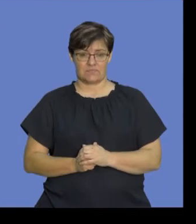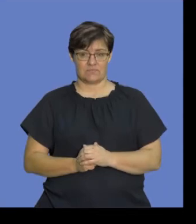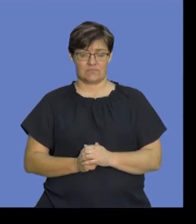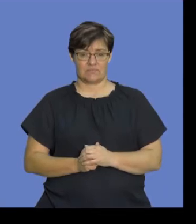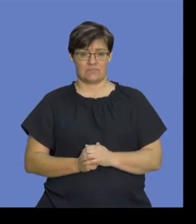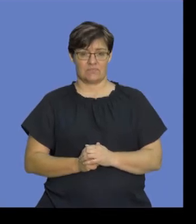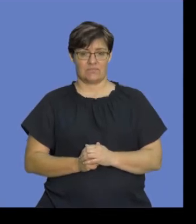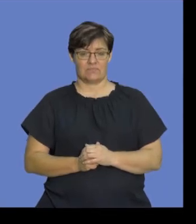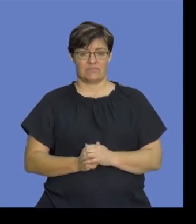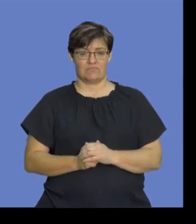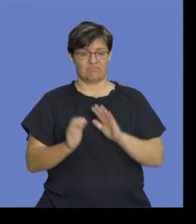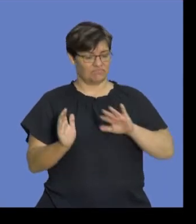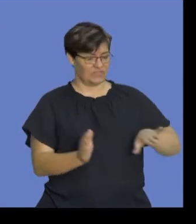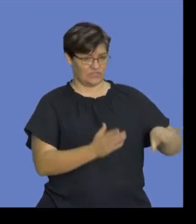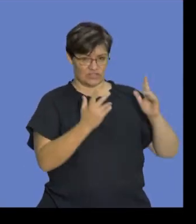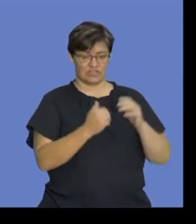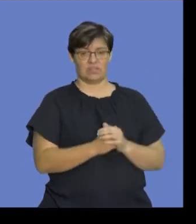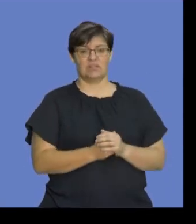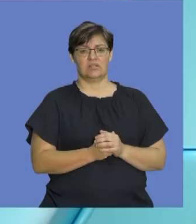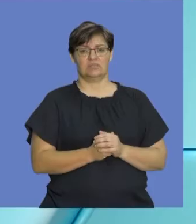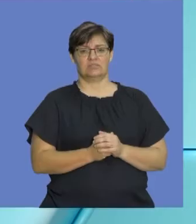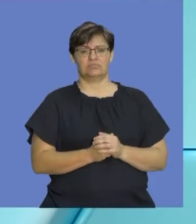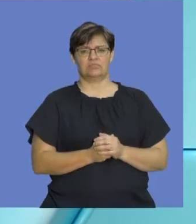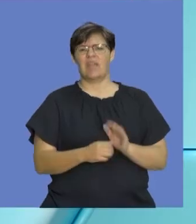We've dealt with that slide. Let's take another example.